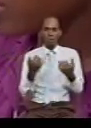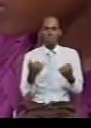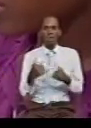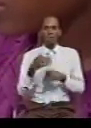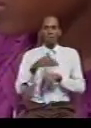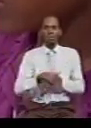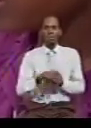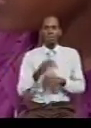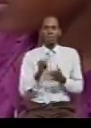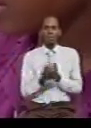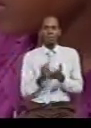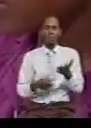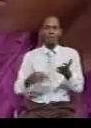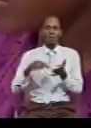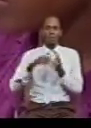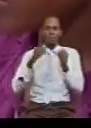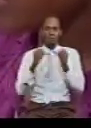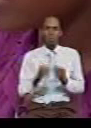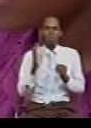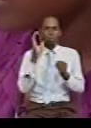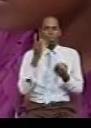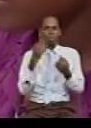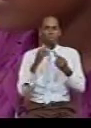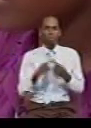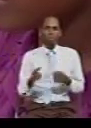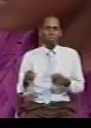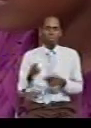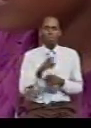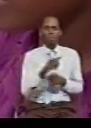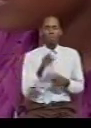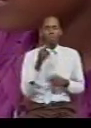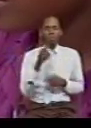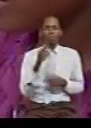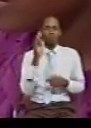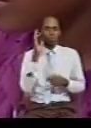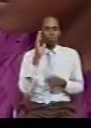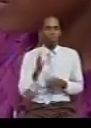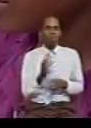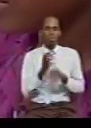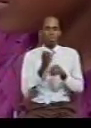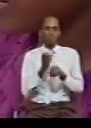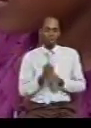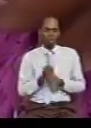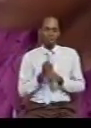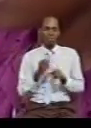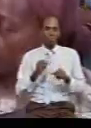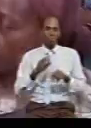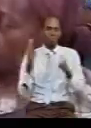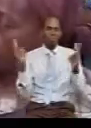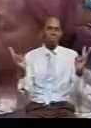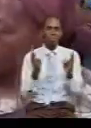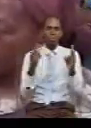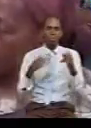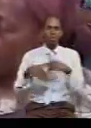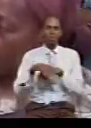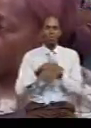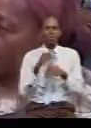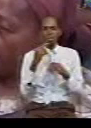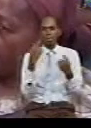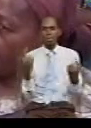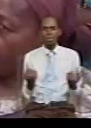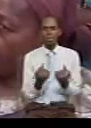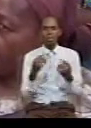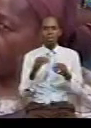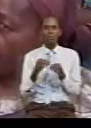power will come to you. You'll be victorious over sin in Jesus' name.